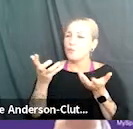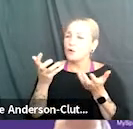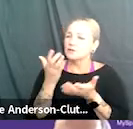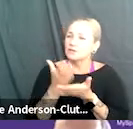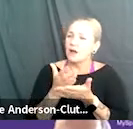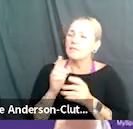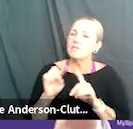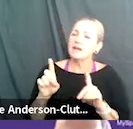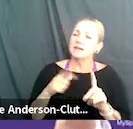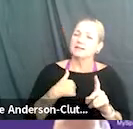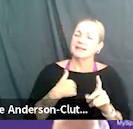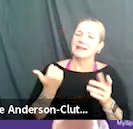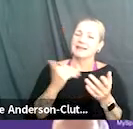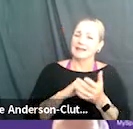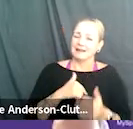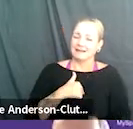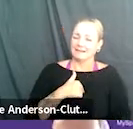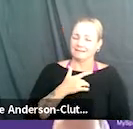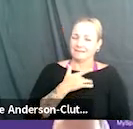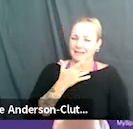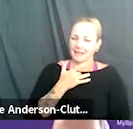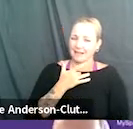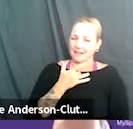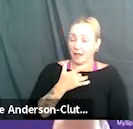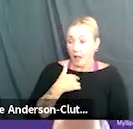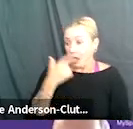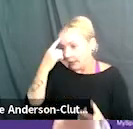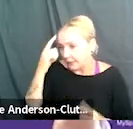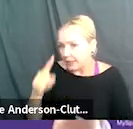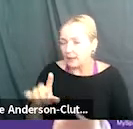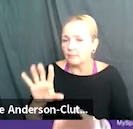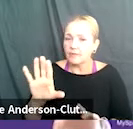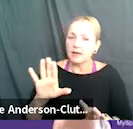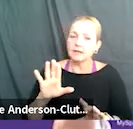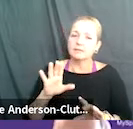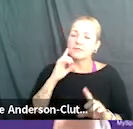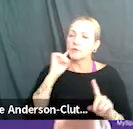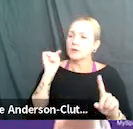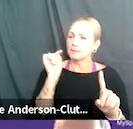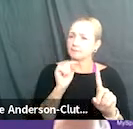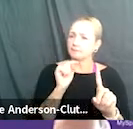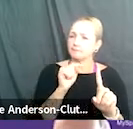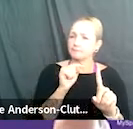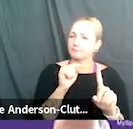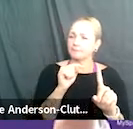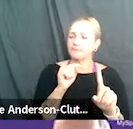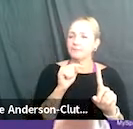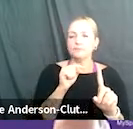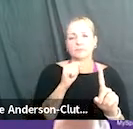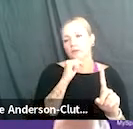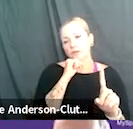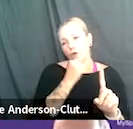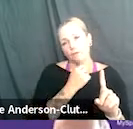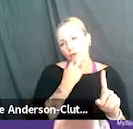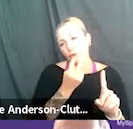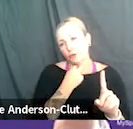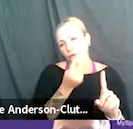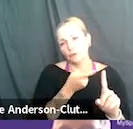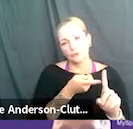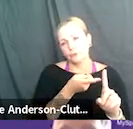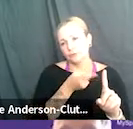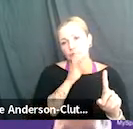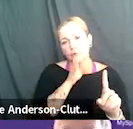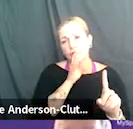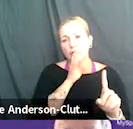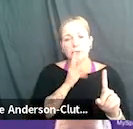of things going backwards? And I think what makes it so difficult is that this person is essentially nonverbal, and so really can't tell us